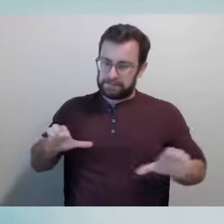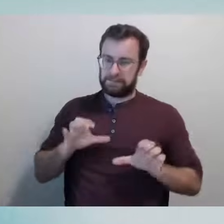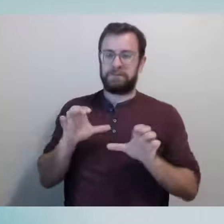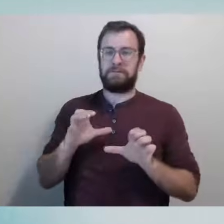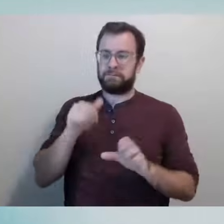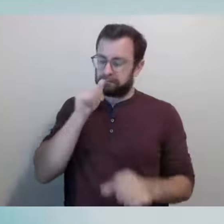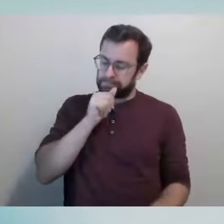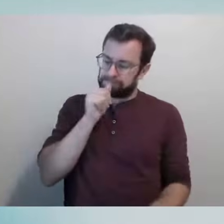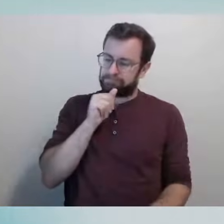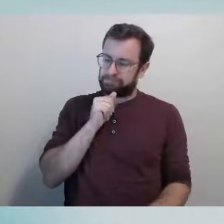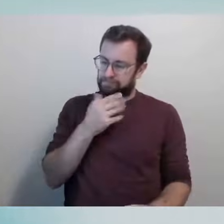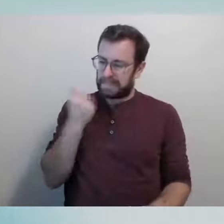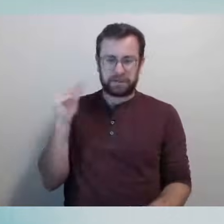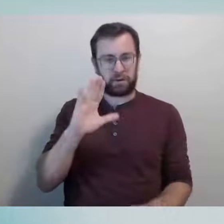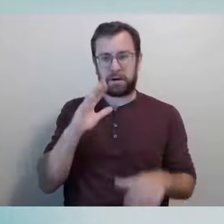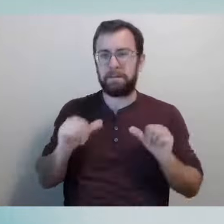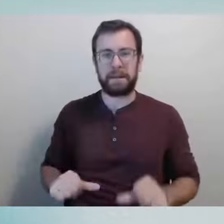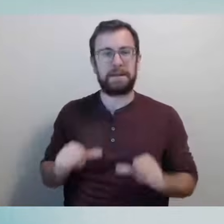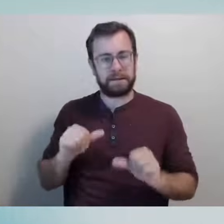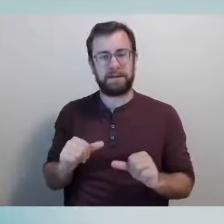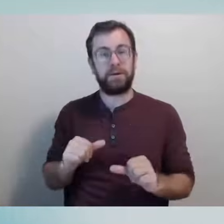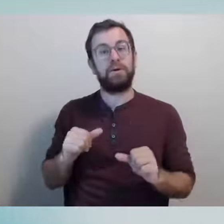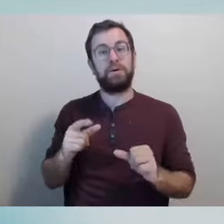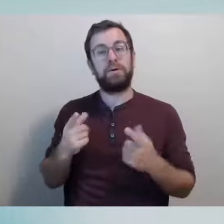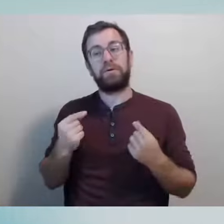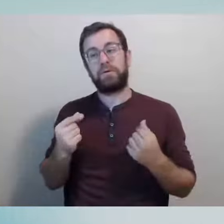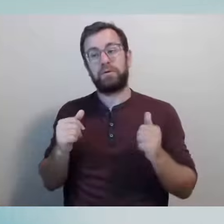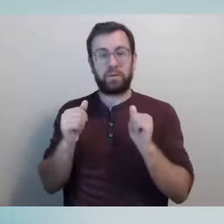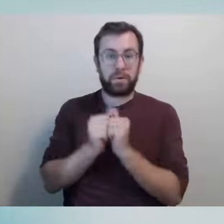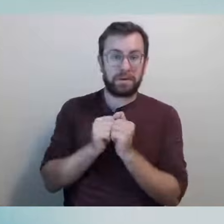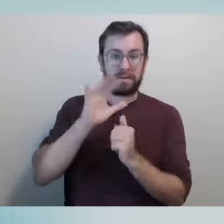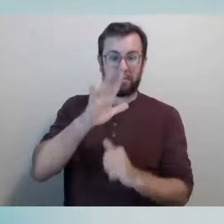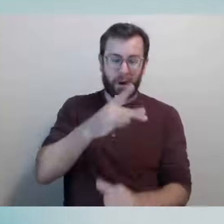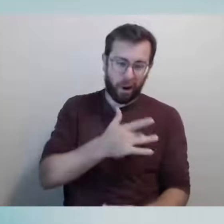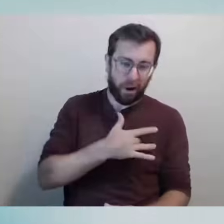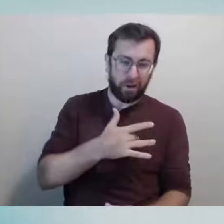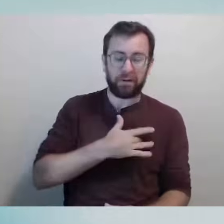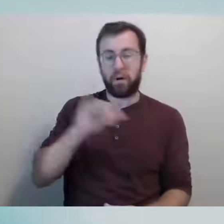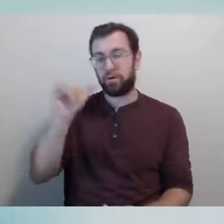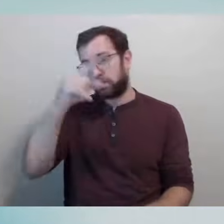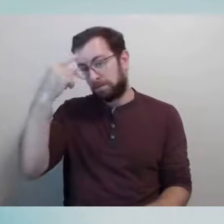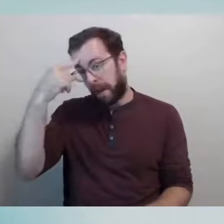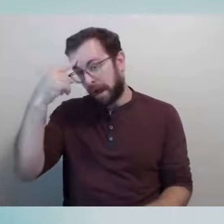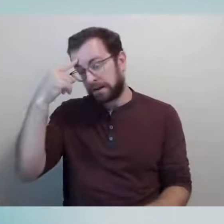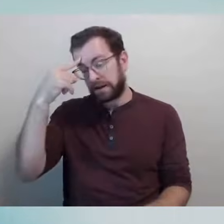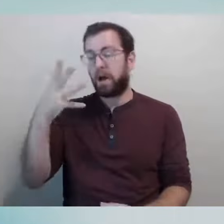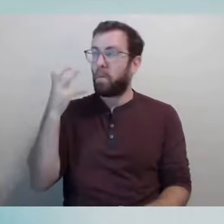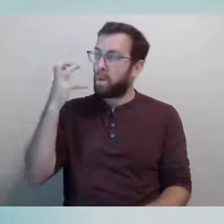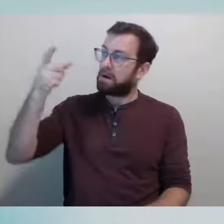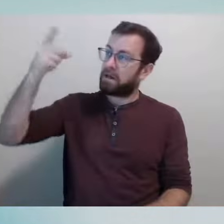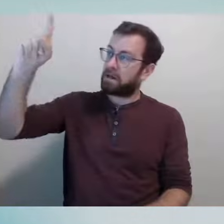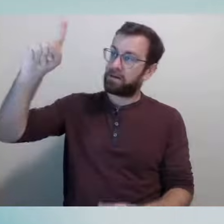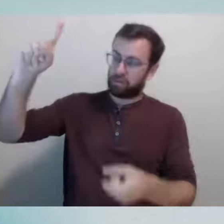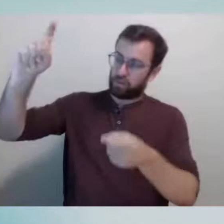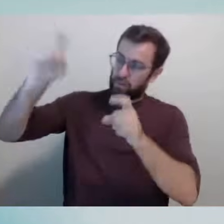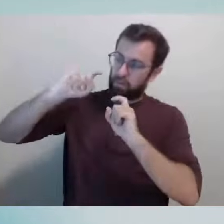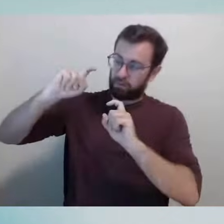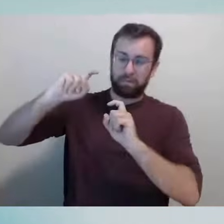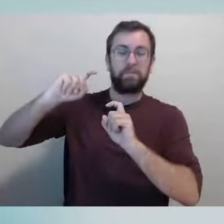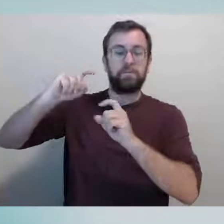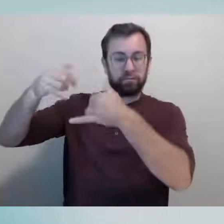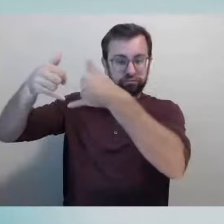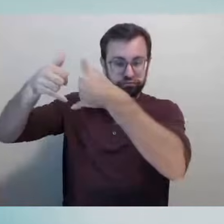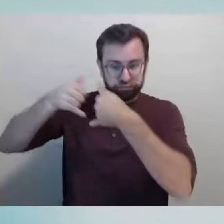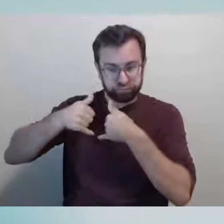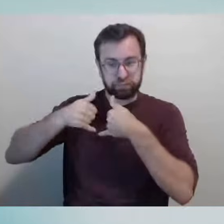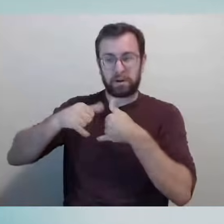to the best of your ability, and you're doing that with the heart and mindset that I want Allah to reward me. I want Allah to